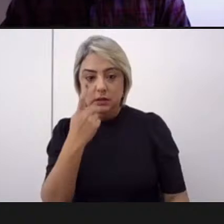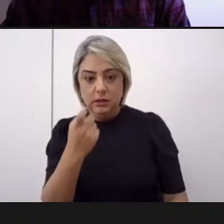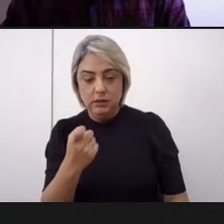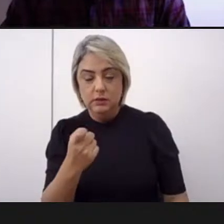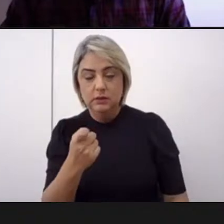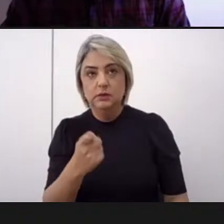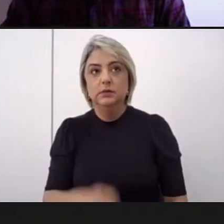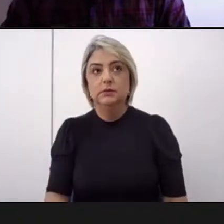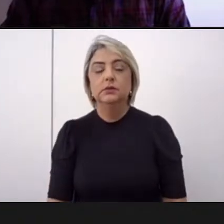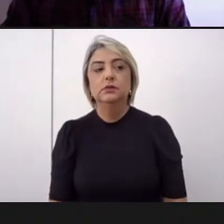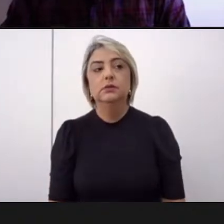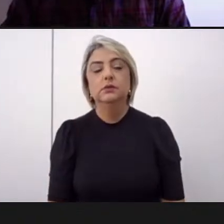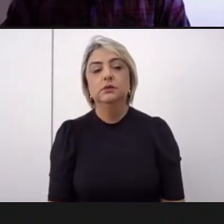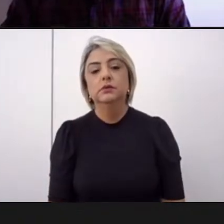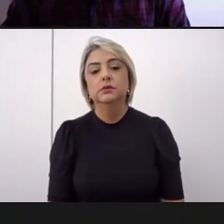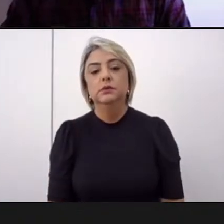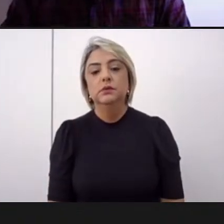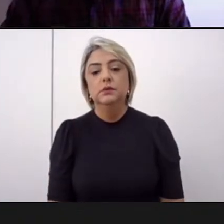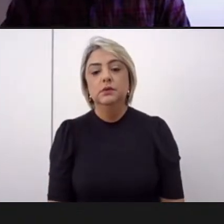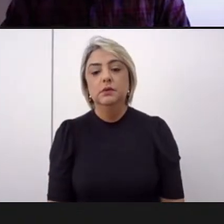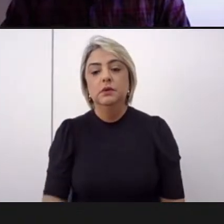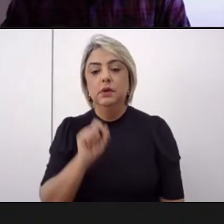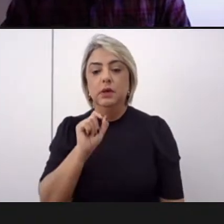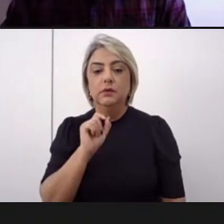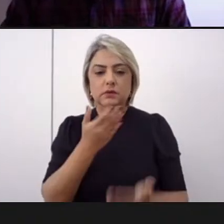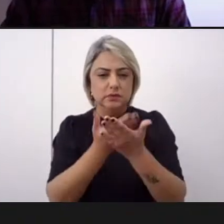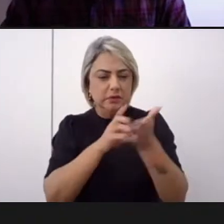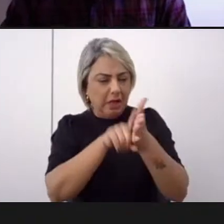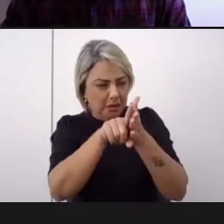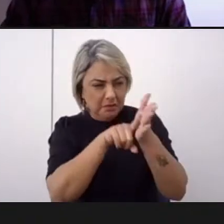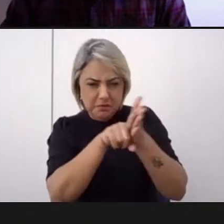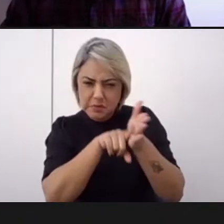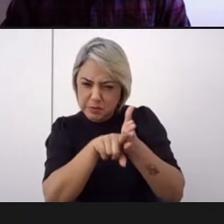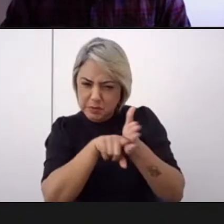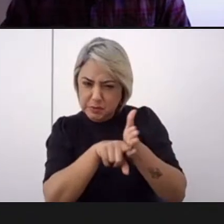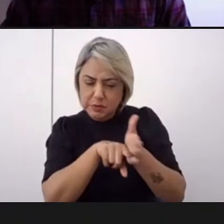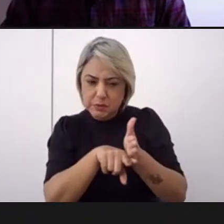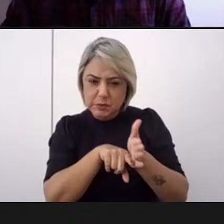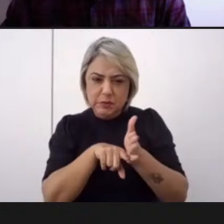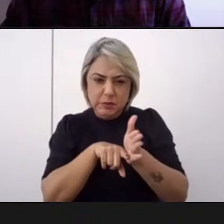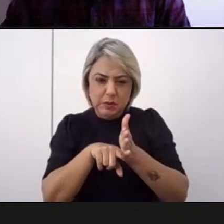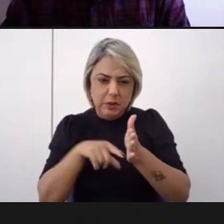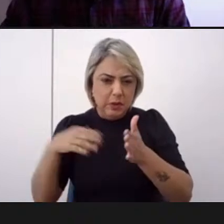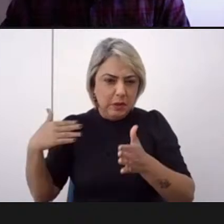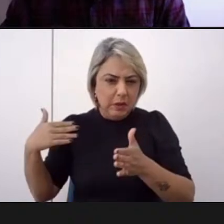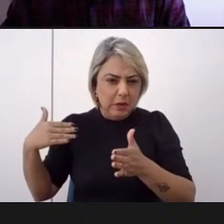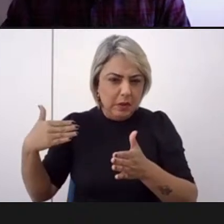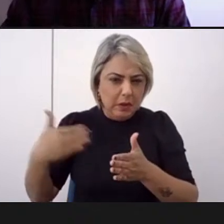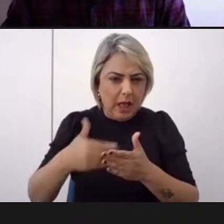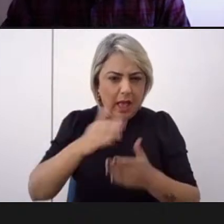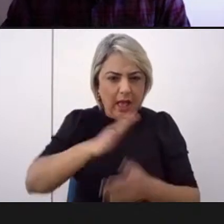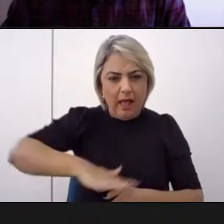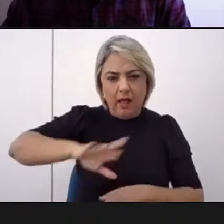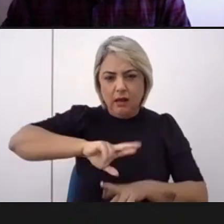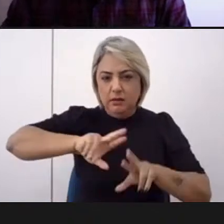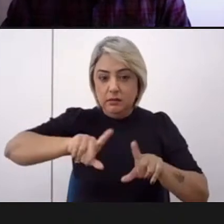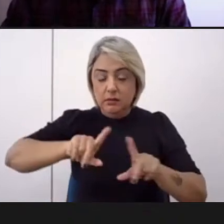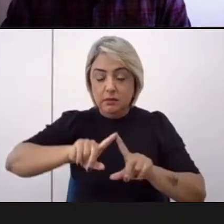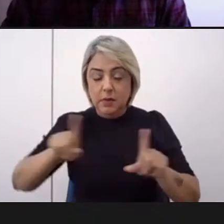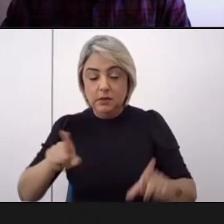well studied, I'm sure, in many fields. But what is interesting is also how